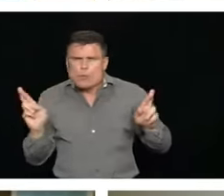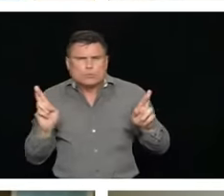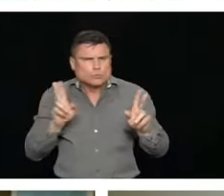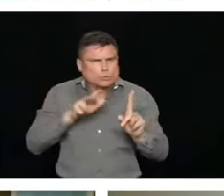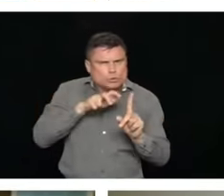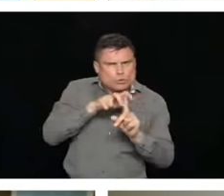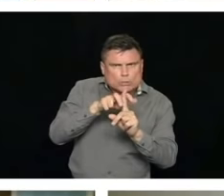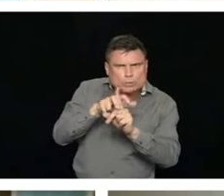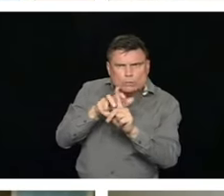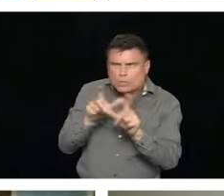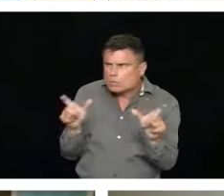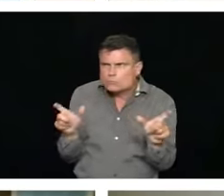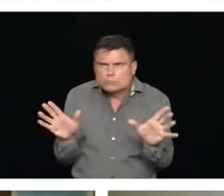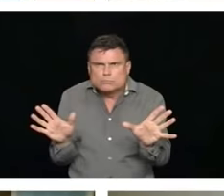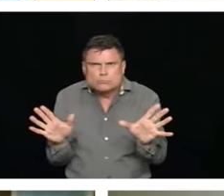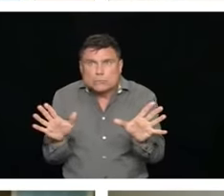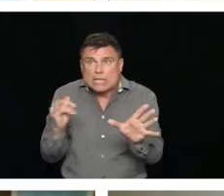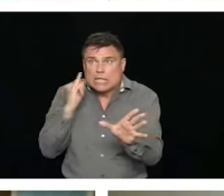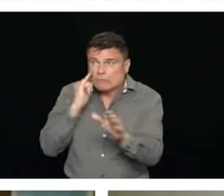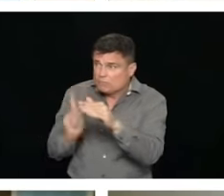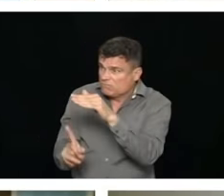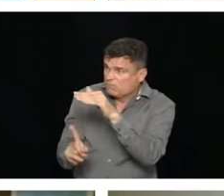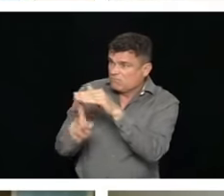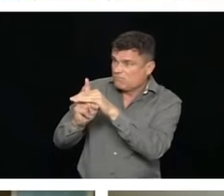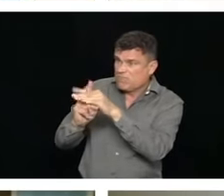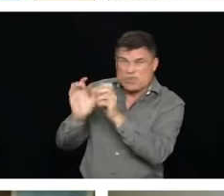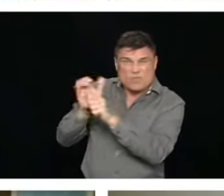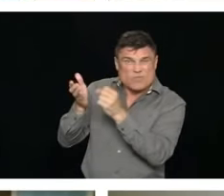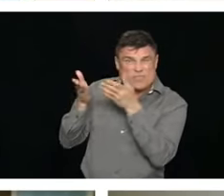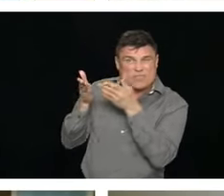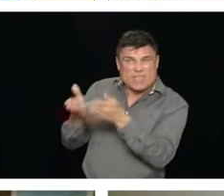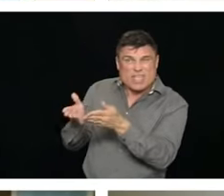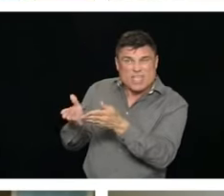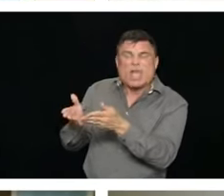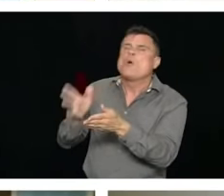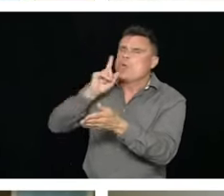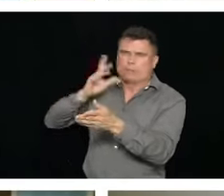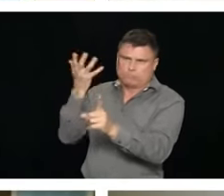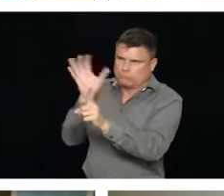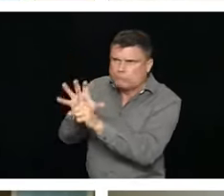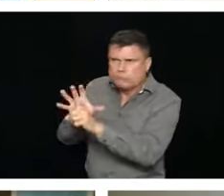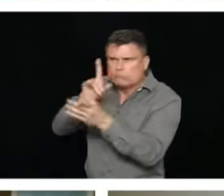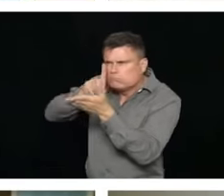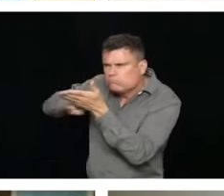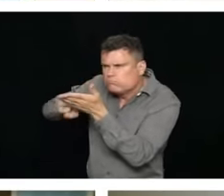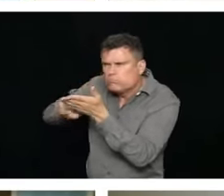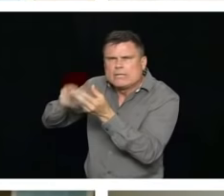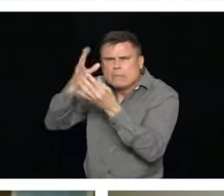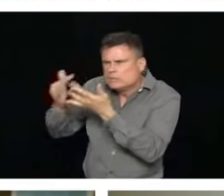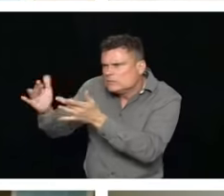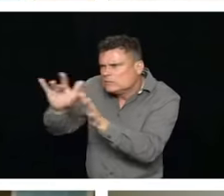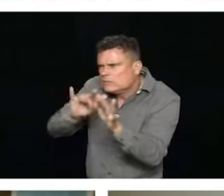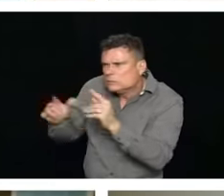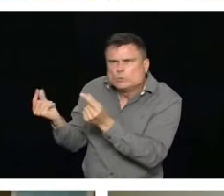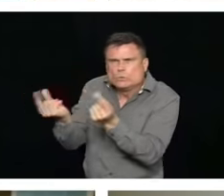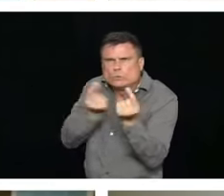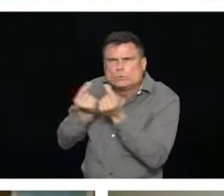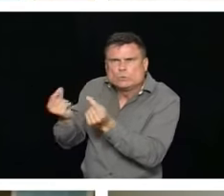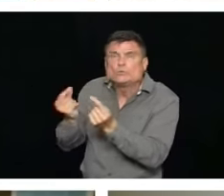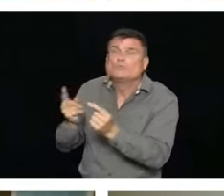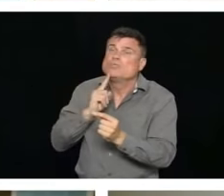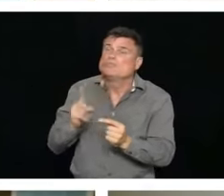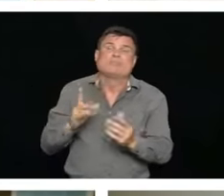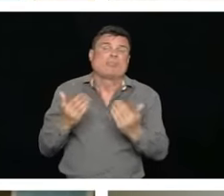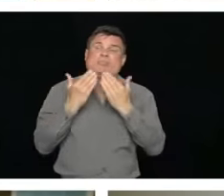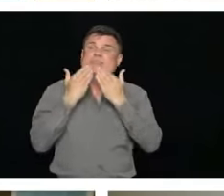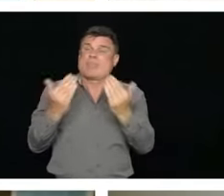recommendation. So I really want to do a shout out to all the public health physicians who are in the back end, the docs at